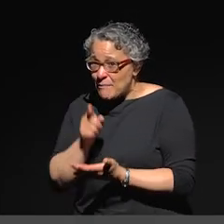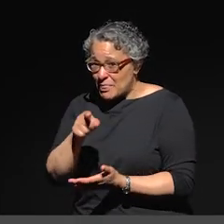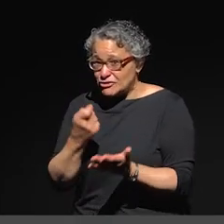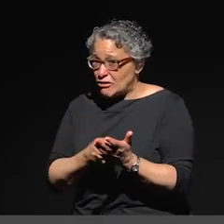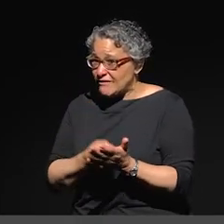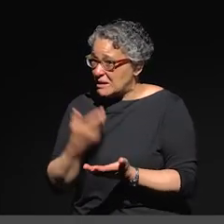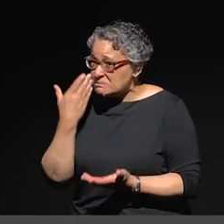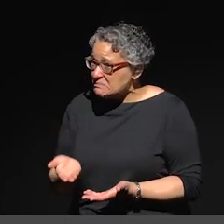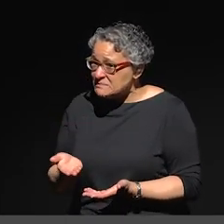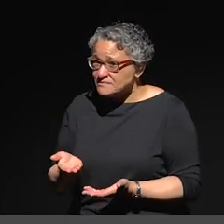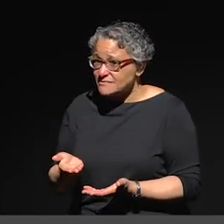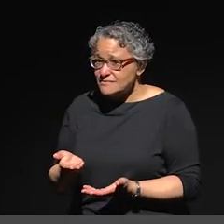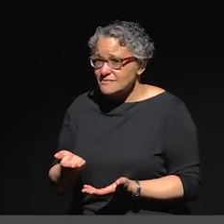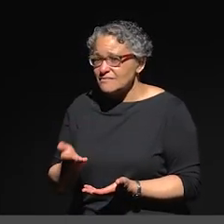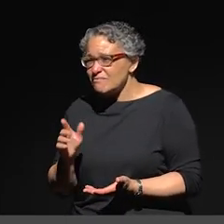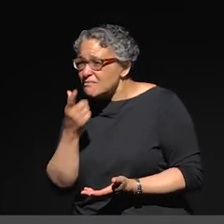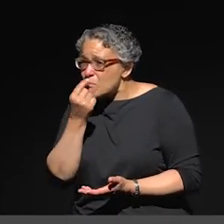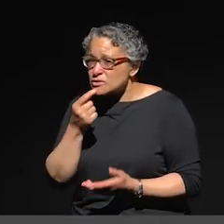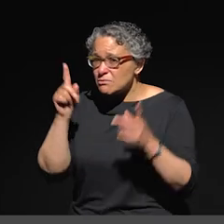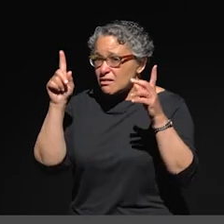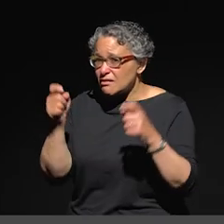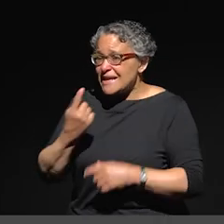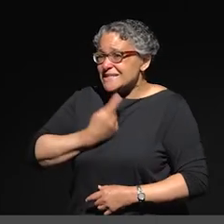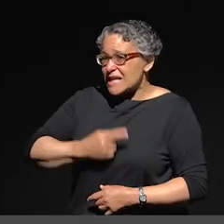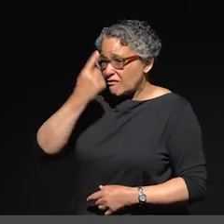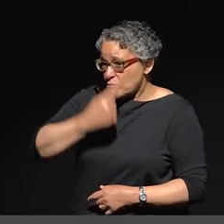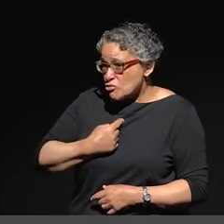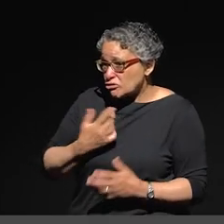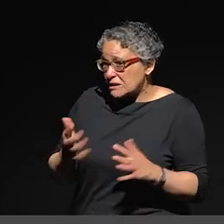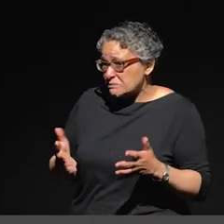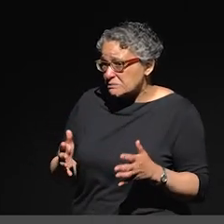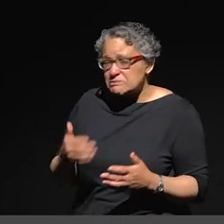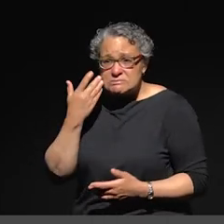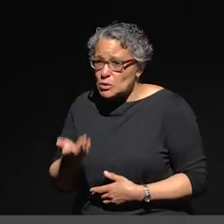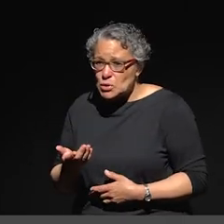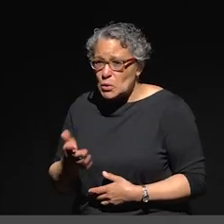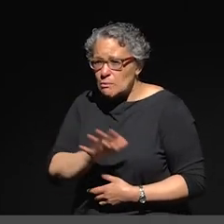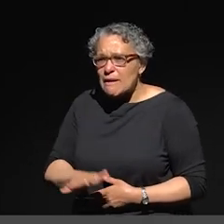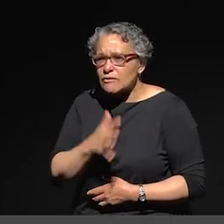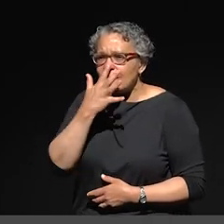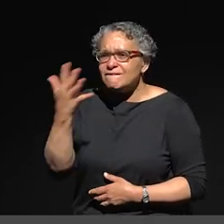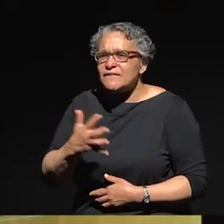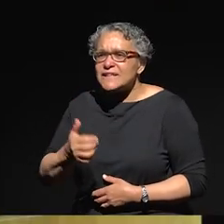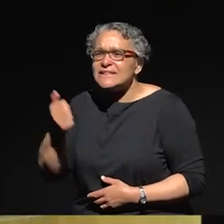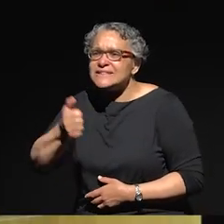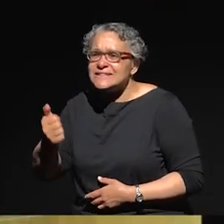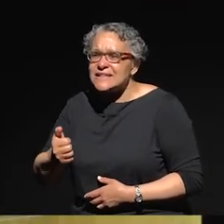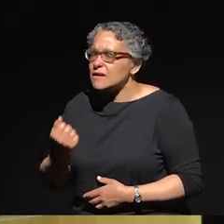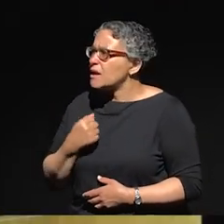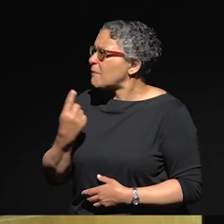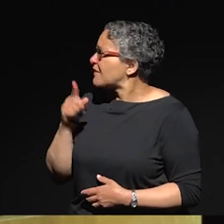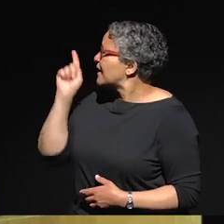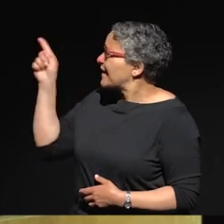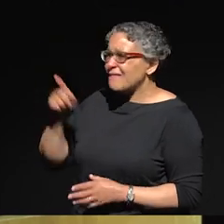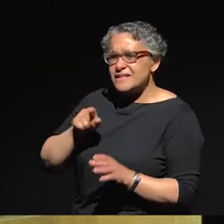describe it tentatively as a self-portrait made when he was very young. We have it as like age 15, 16. I think this is a younger boy, and I'm